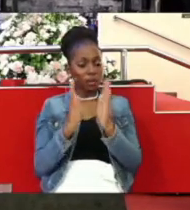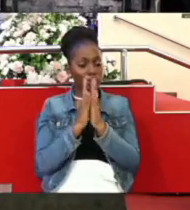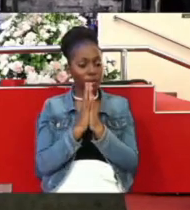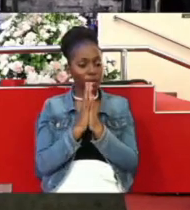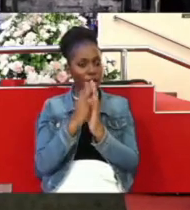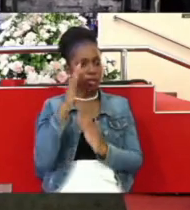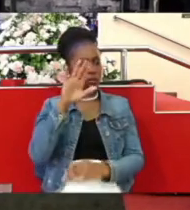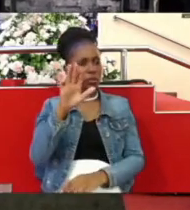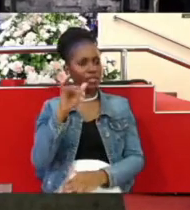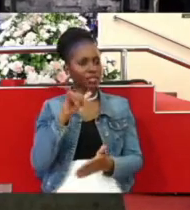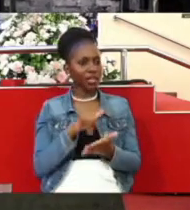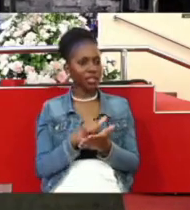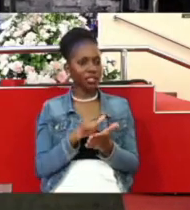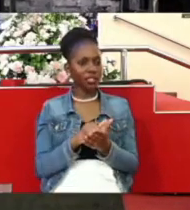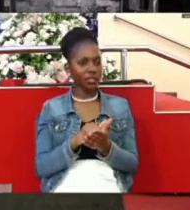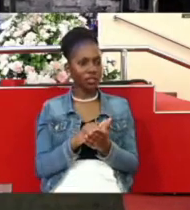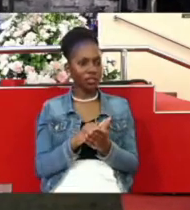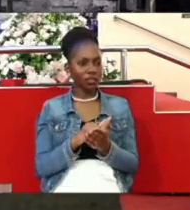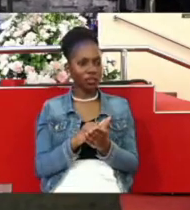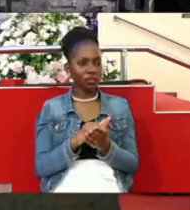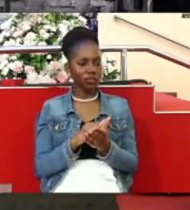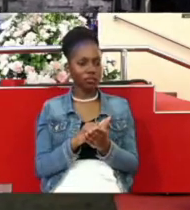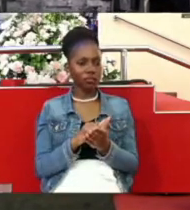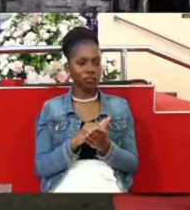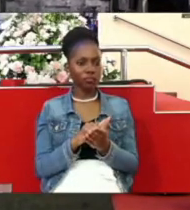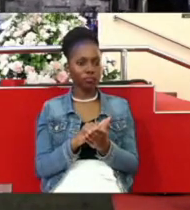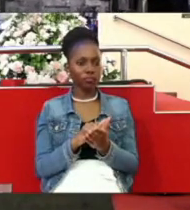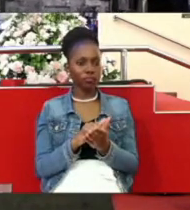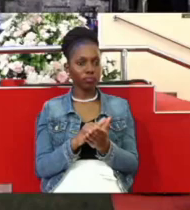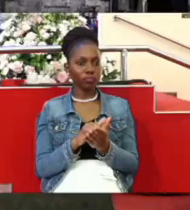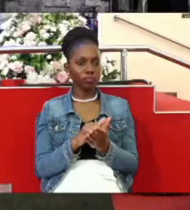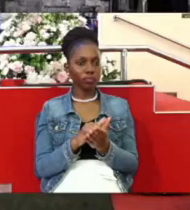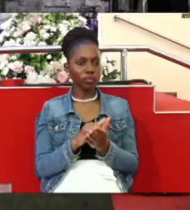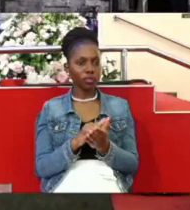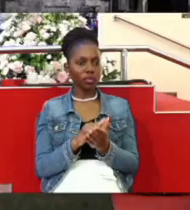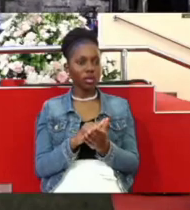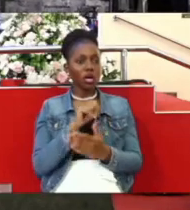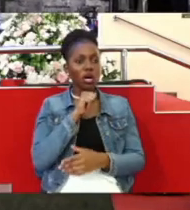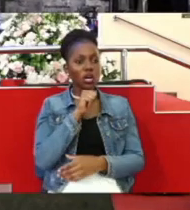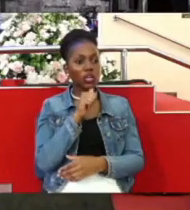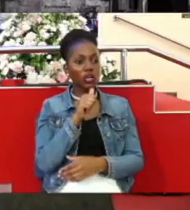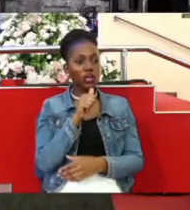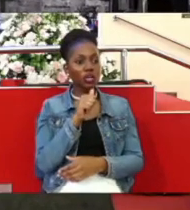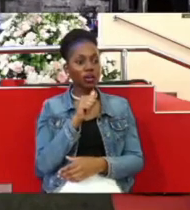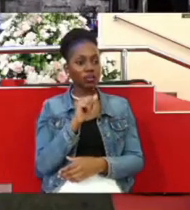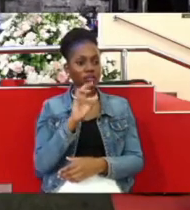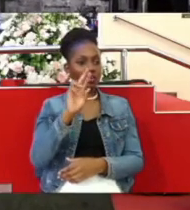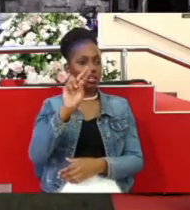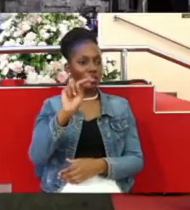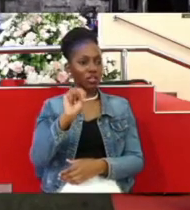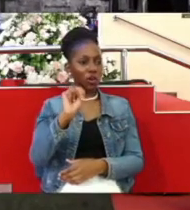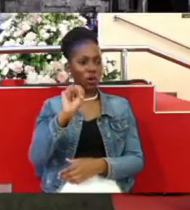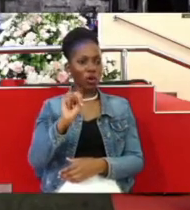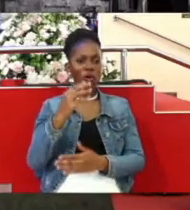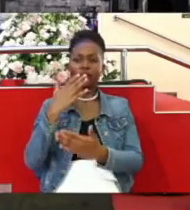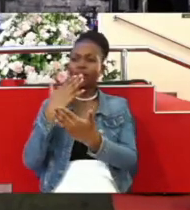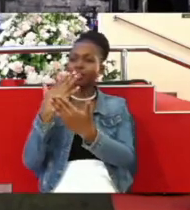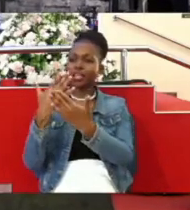kama katika wakati wote wa maombi, there is no time of thanksgiving. Hakuna wakati wa kushukuru. It's